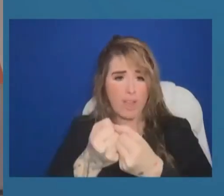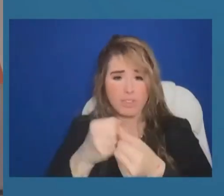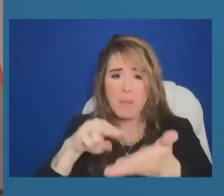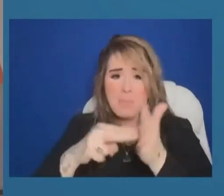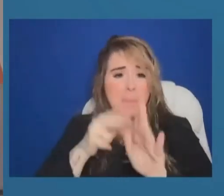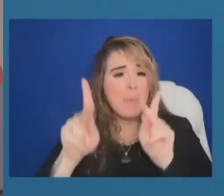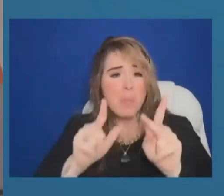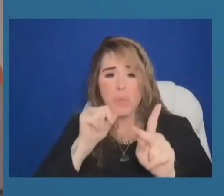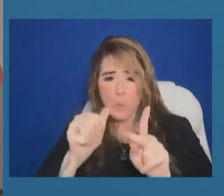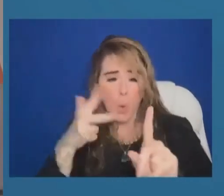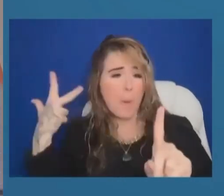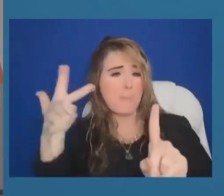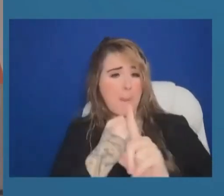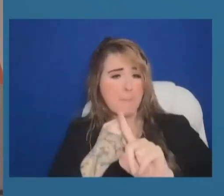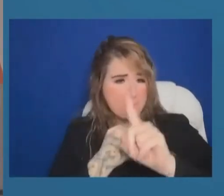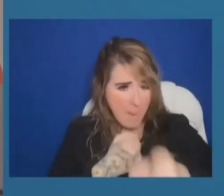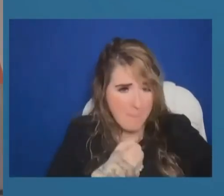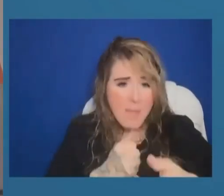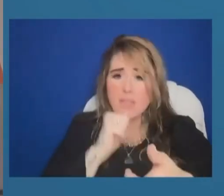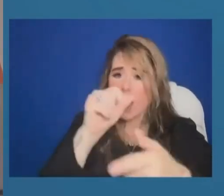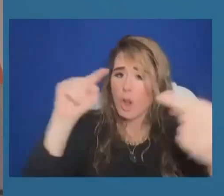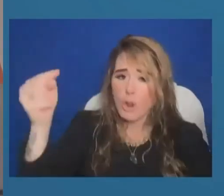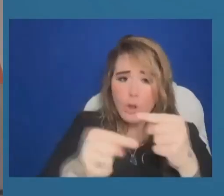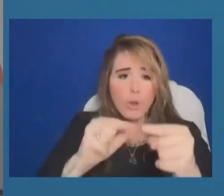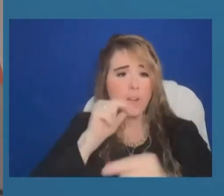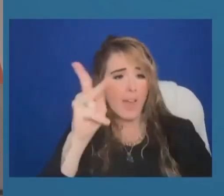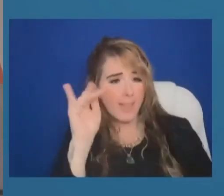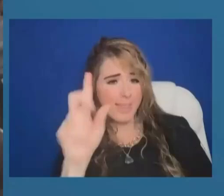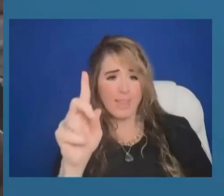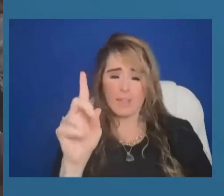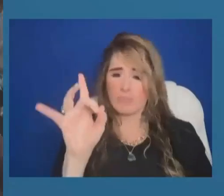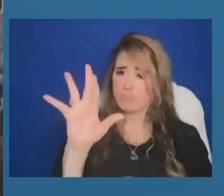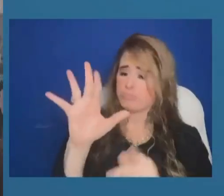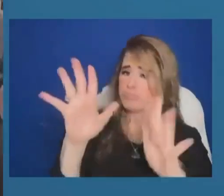getting injured and killed.